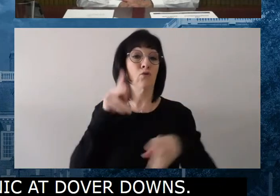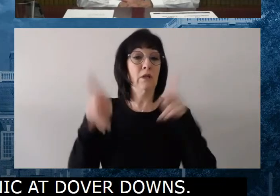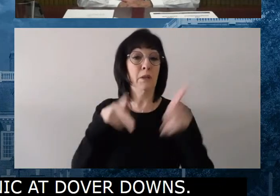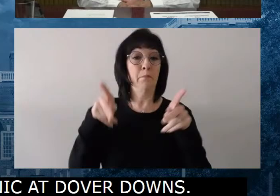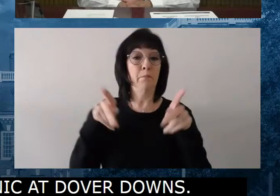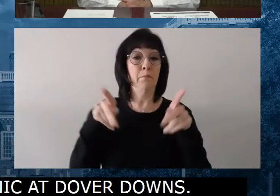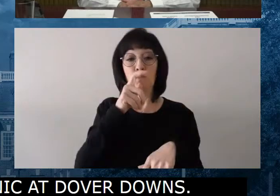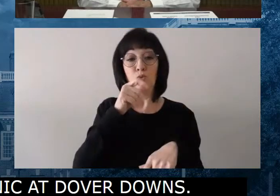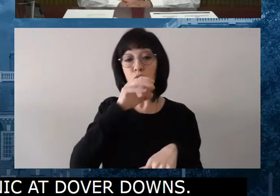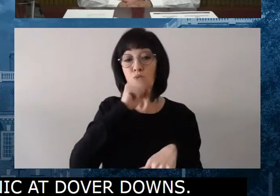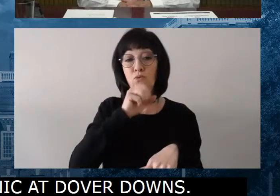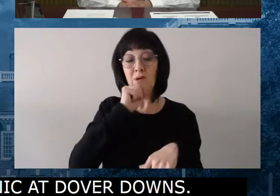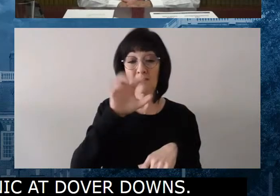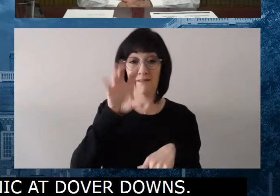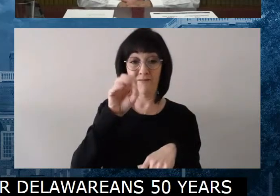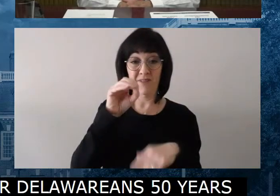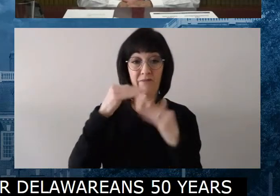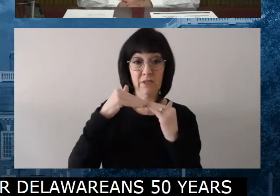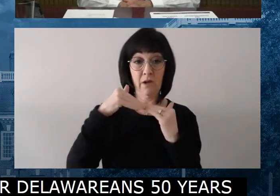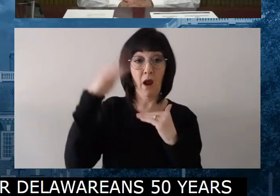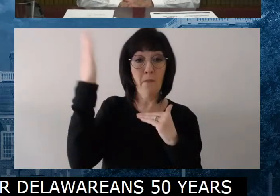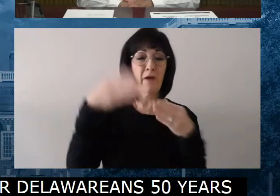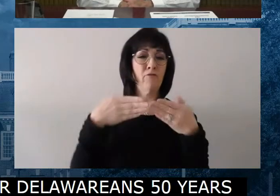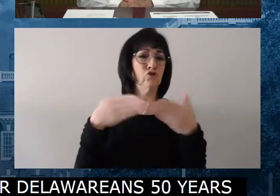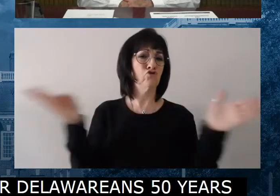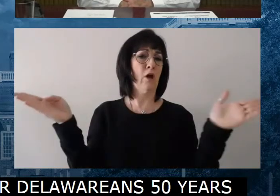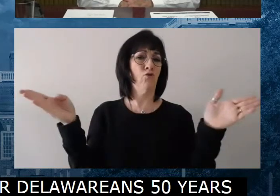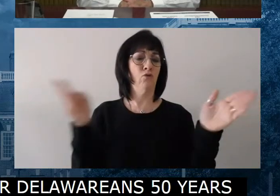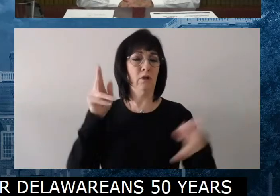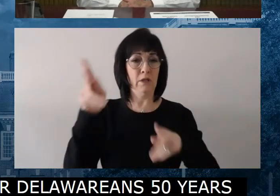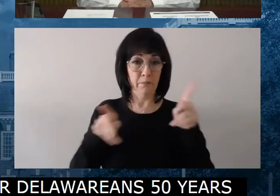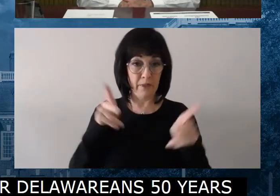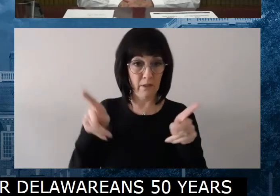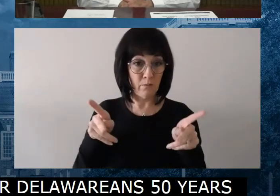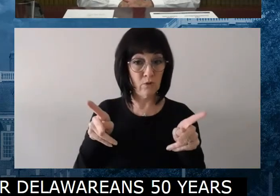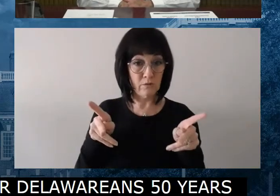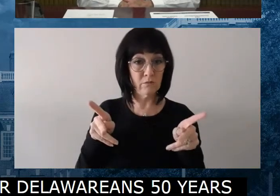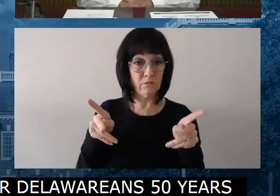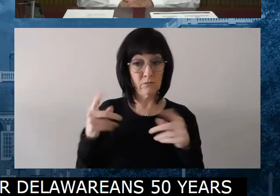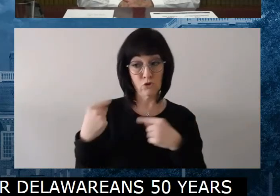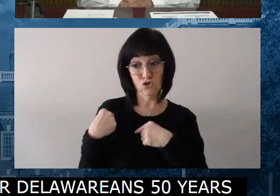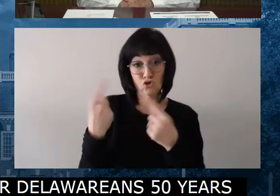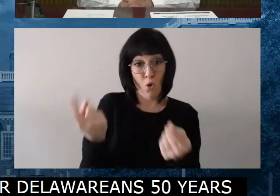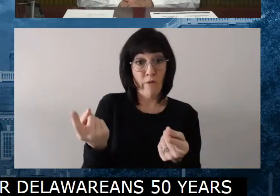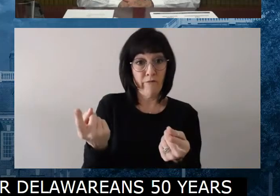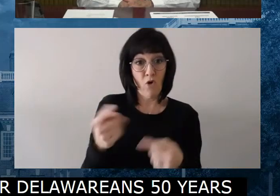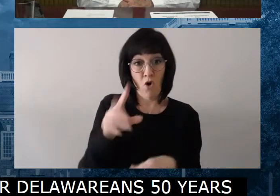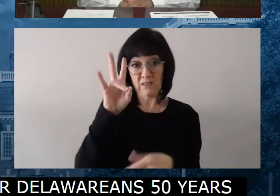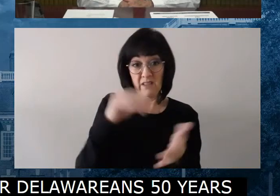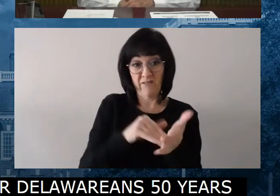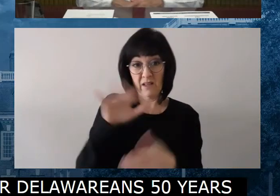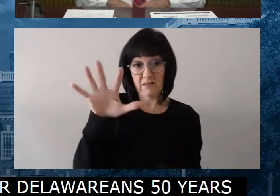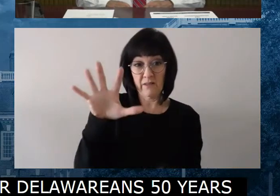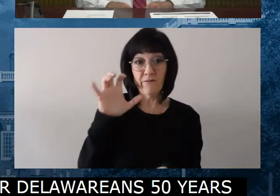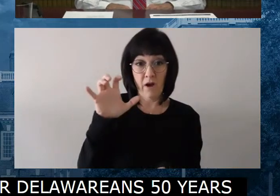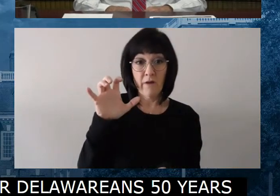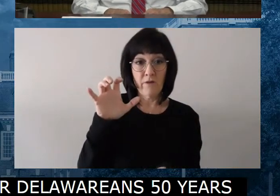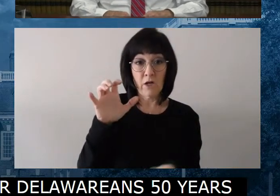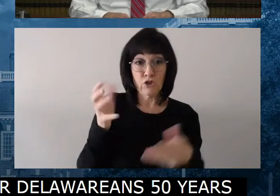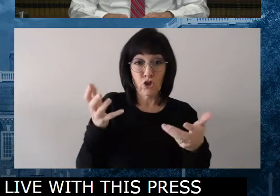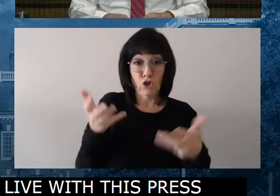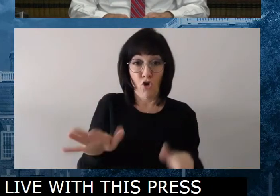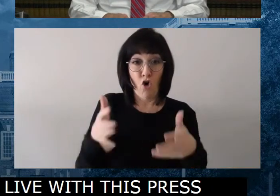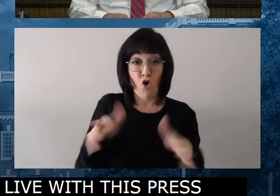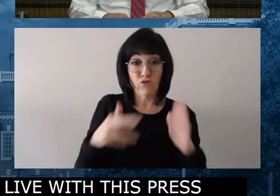going live with this press conference, we have about 7,500 which have already signed up. That's actually considerably less